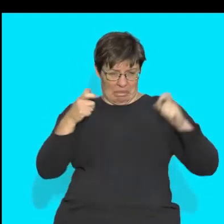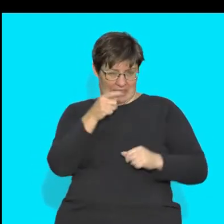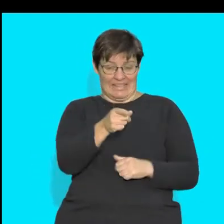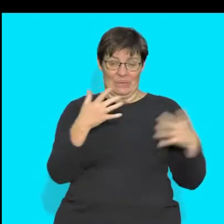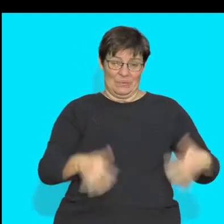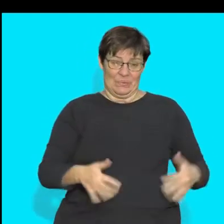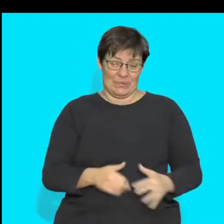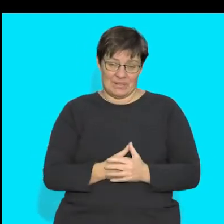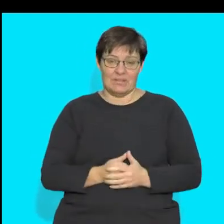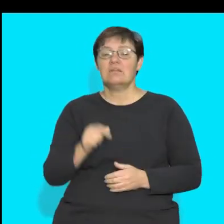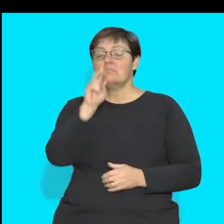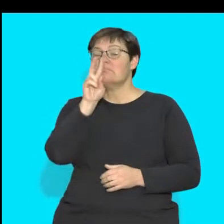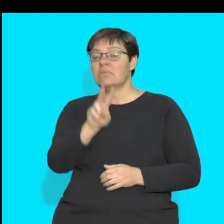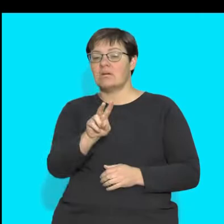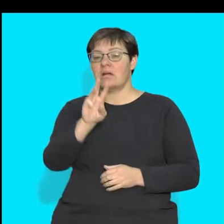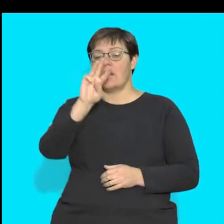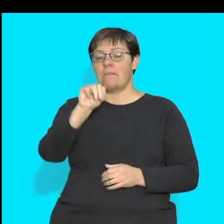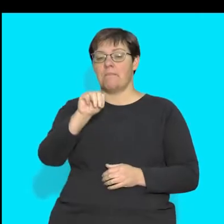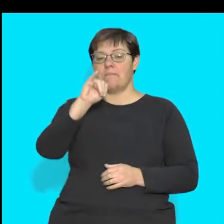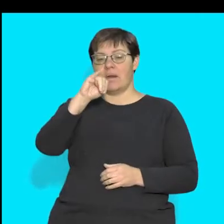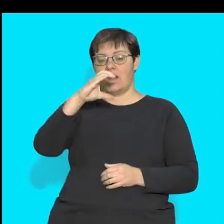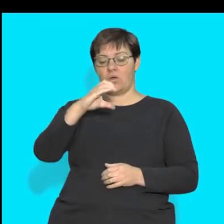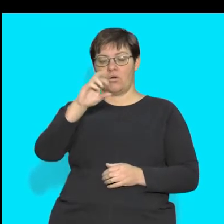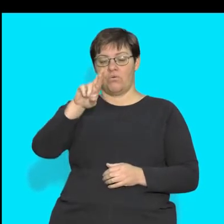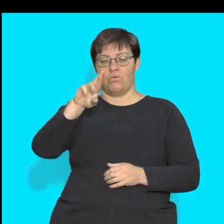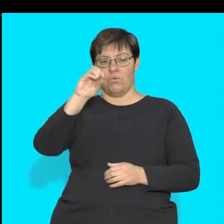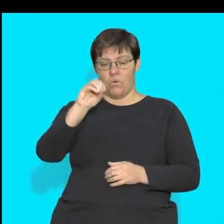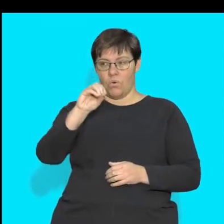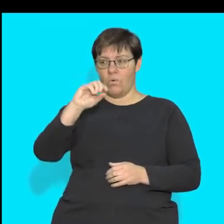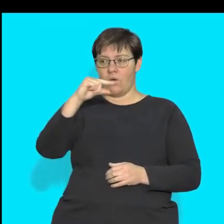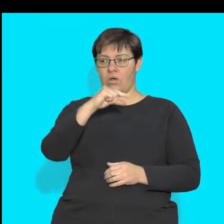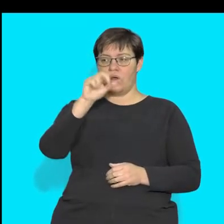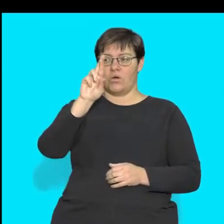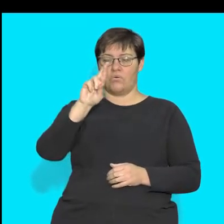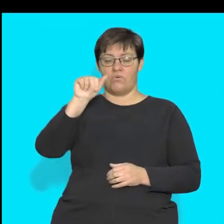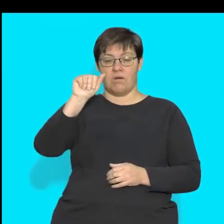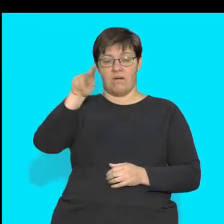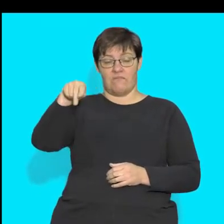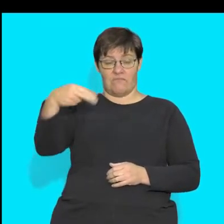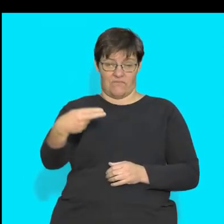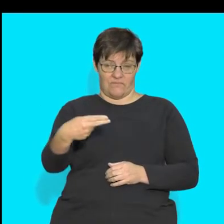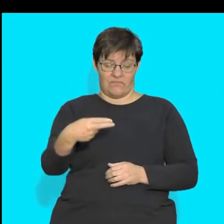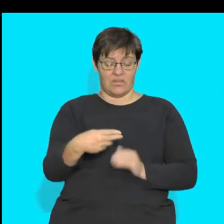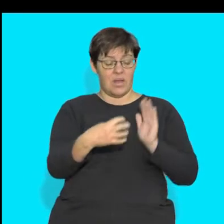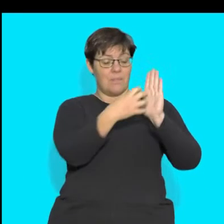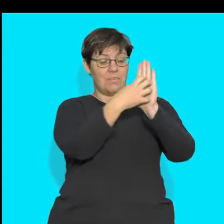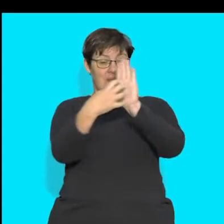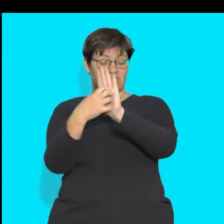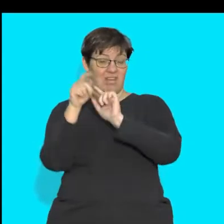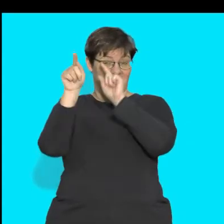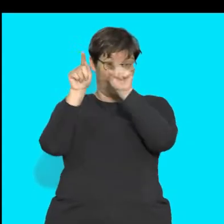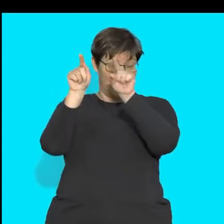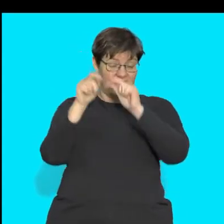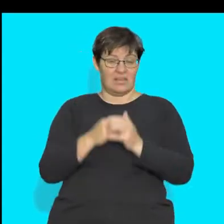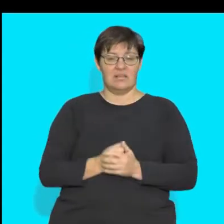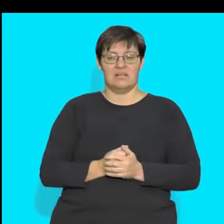what we call a micrograph. Now, what of the pictures I've put up over here? There we were able